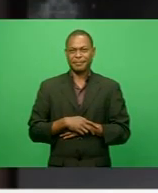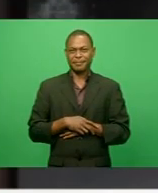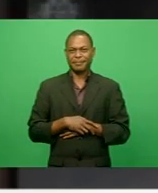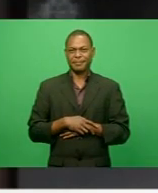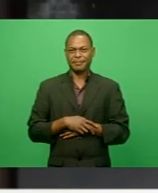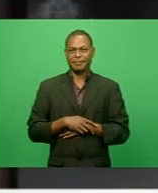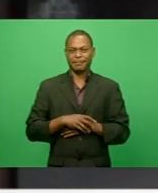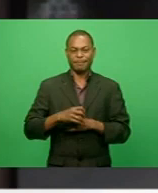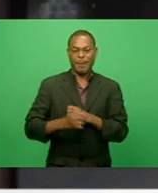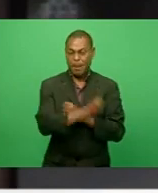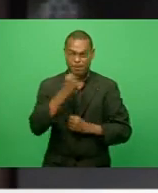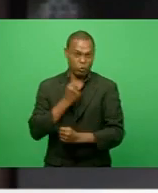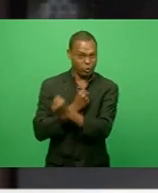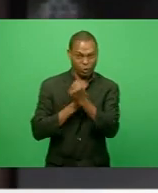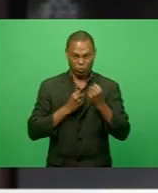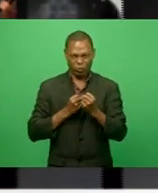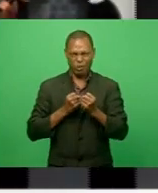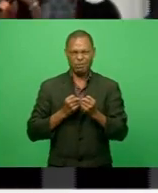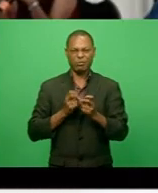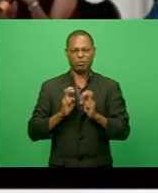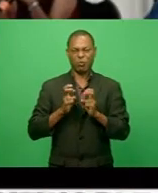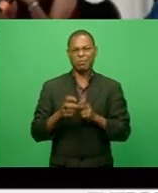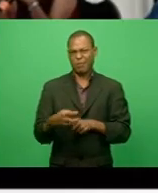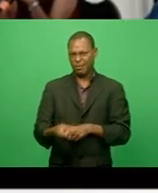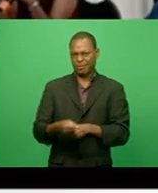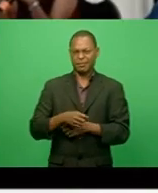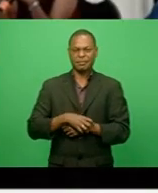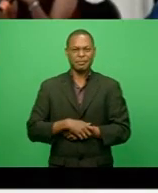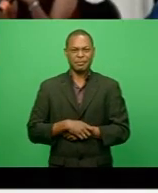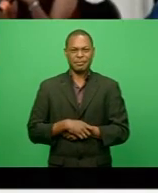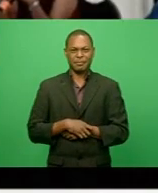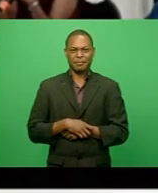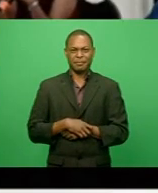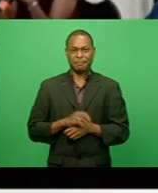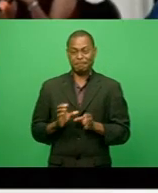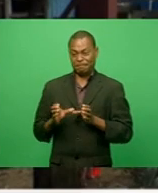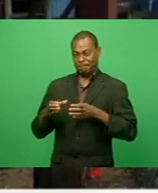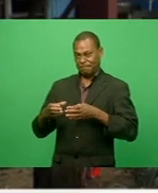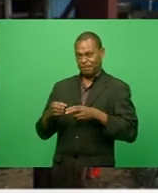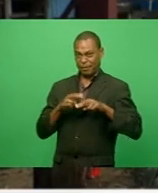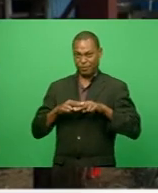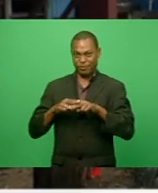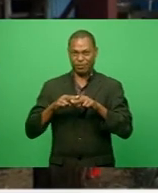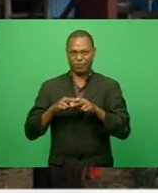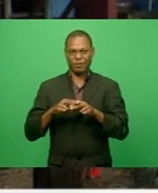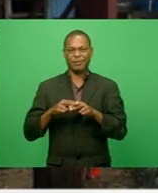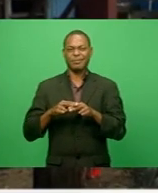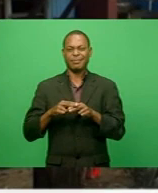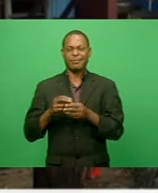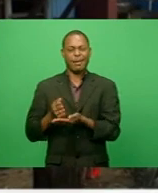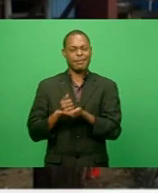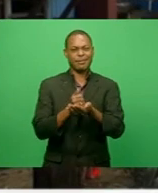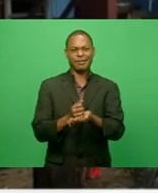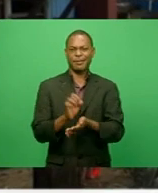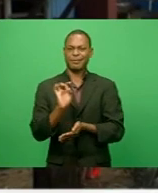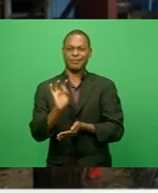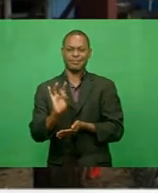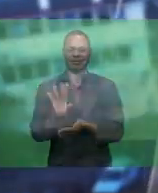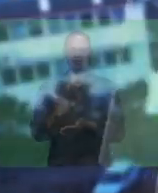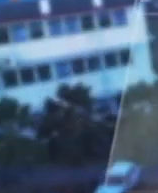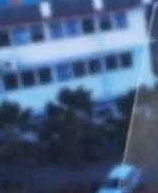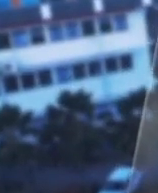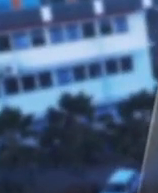Concerns raised regarding use of TikTok. And Friend Fiji assists 10,000